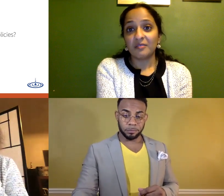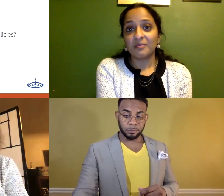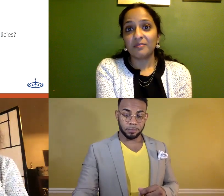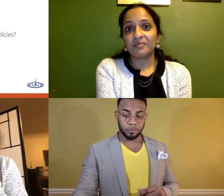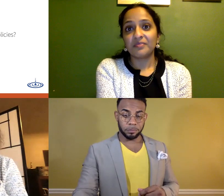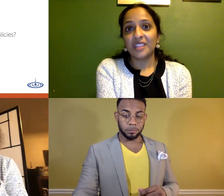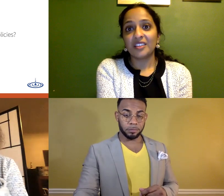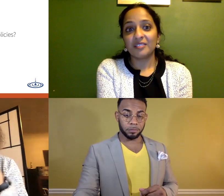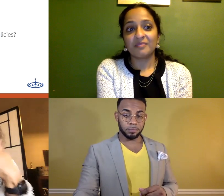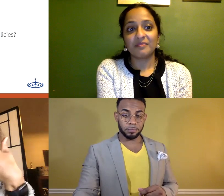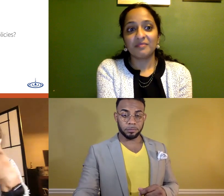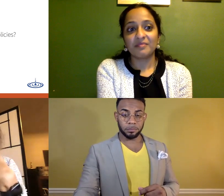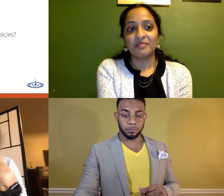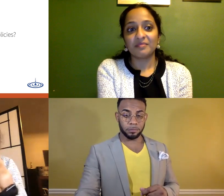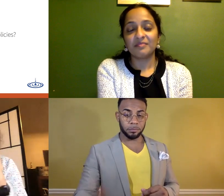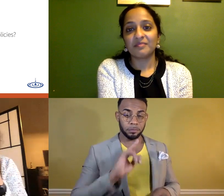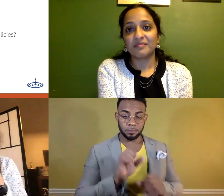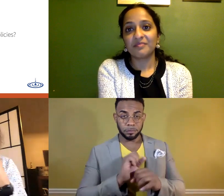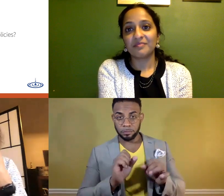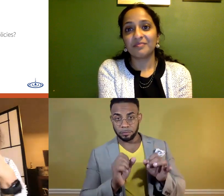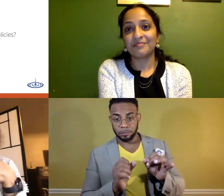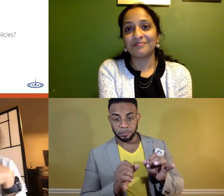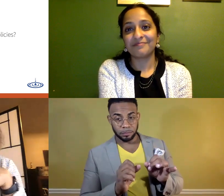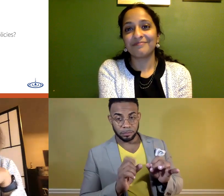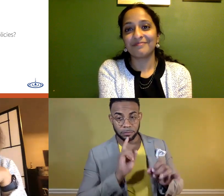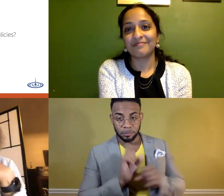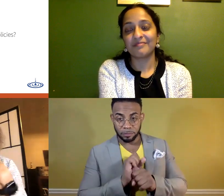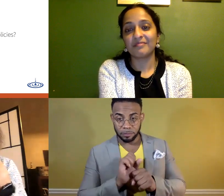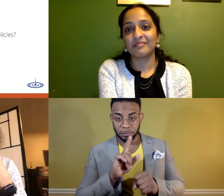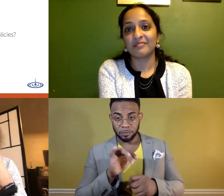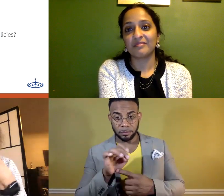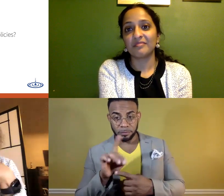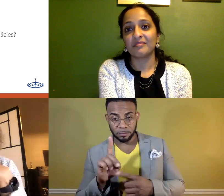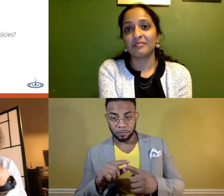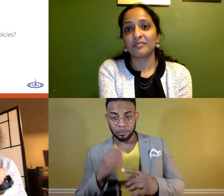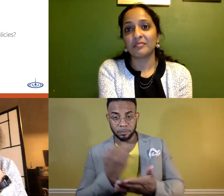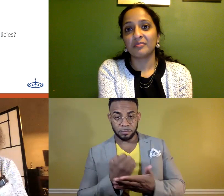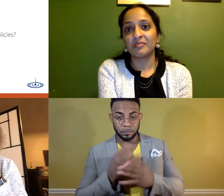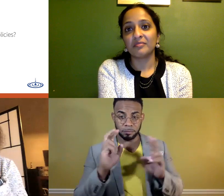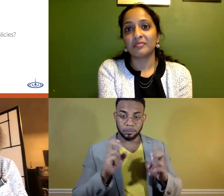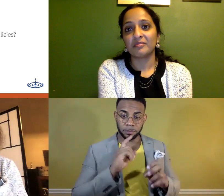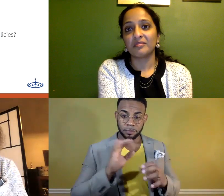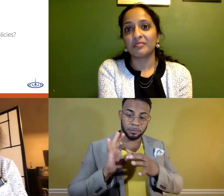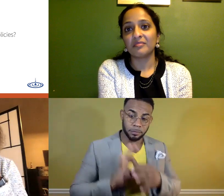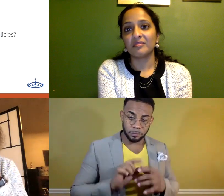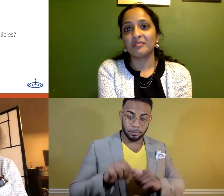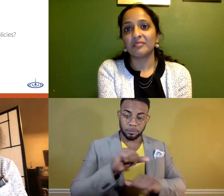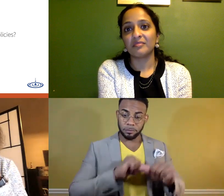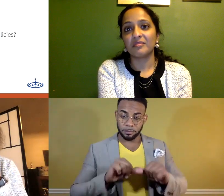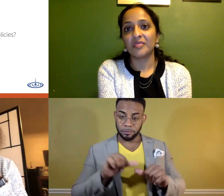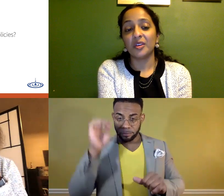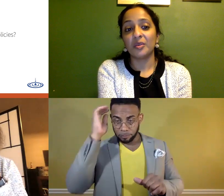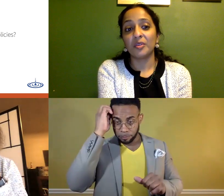Absolutely, Kelly. They are linked. They are definitely linked to economic issues. They are tied to each other.